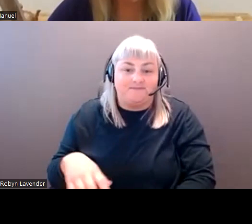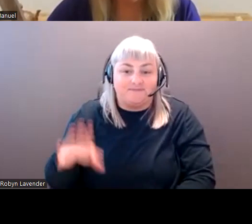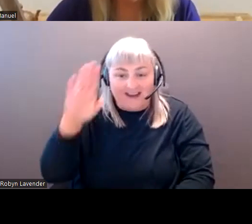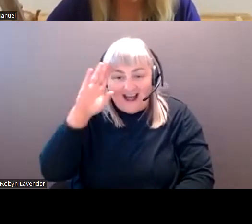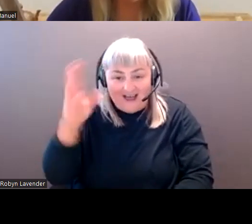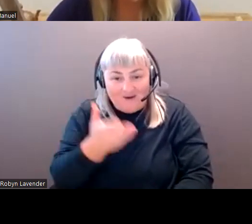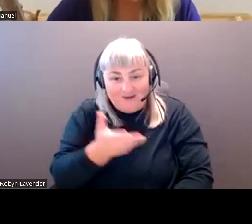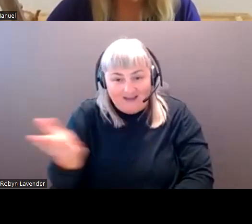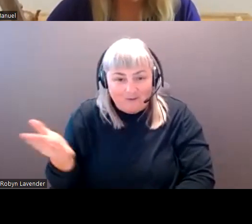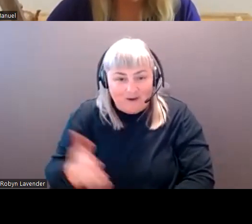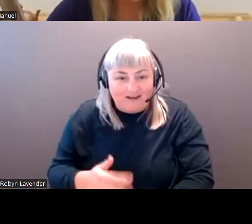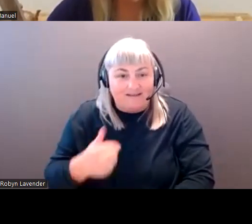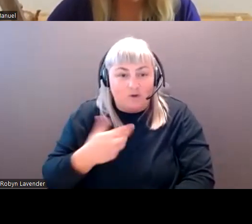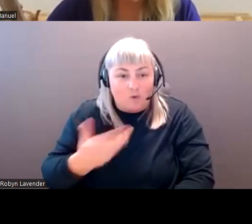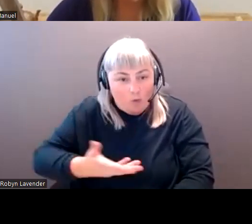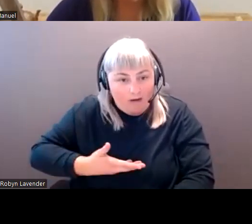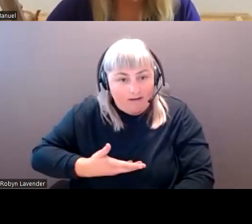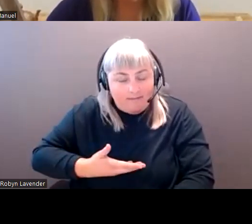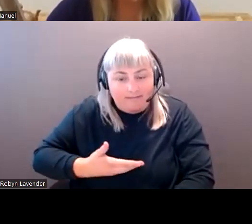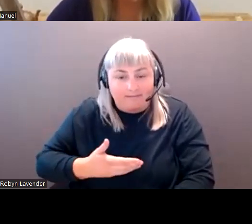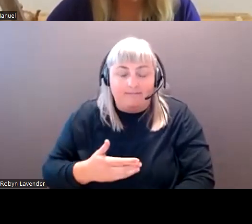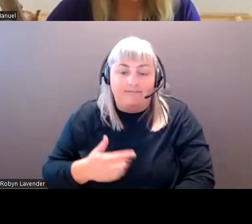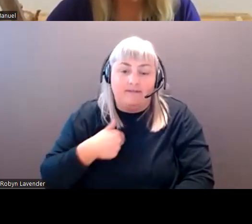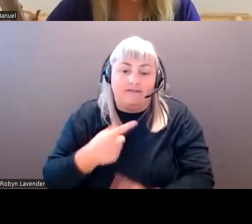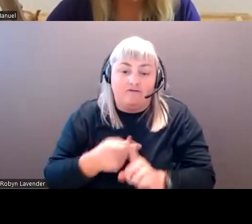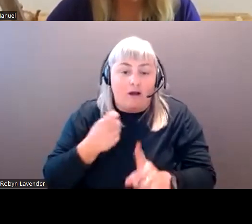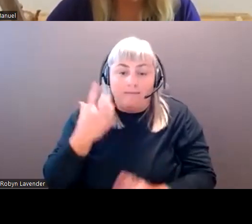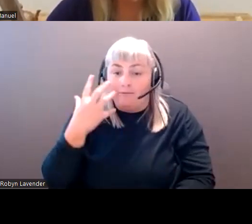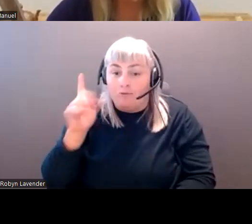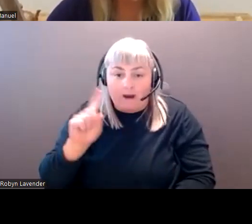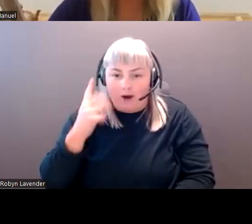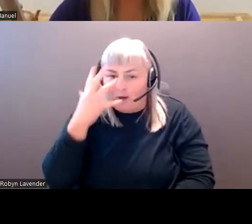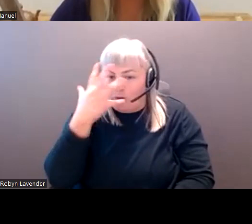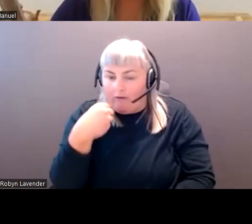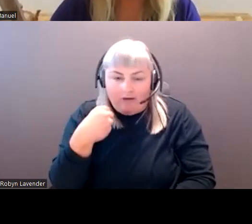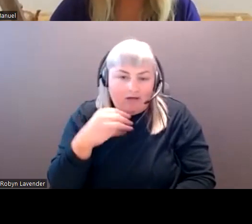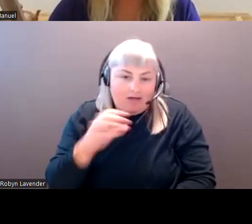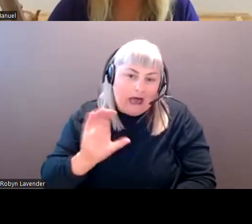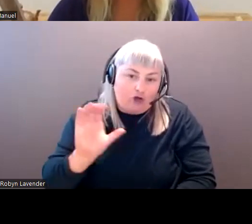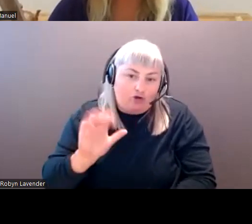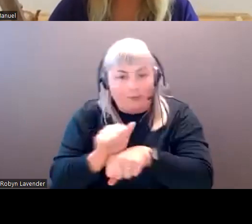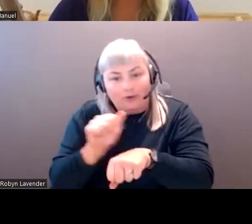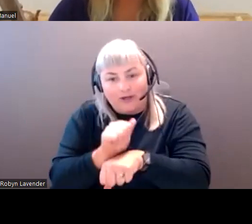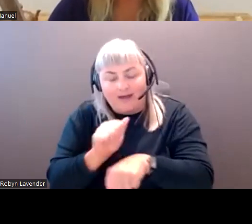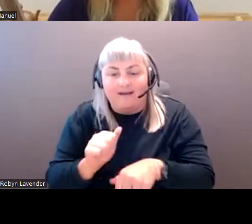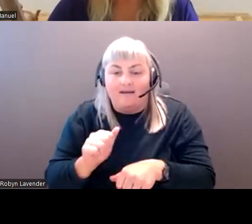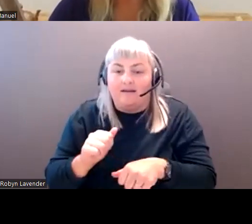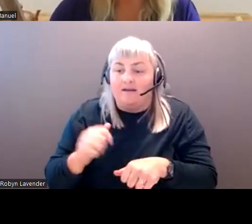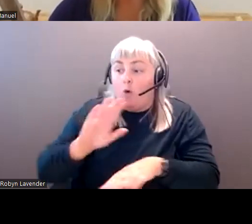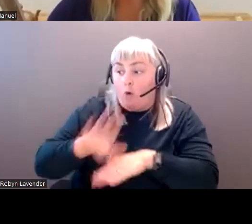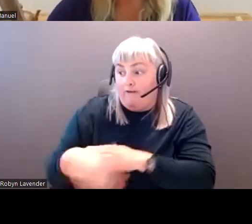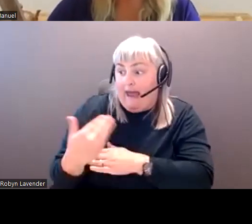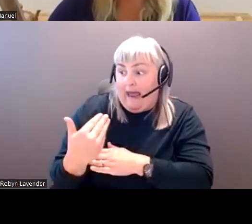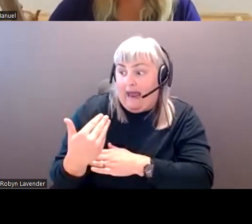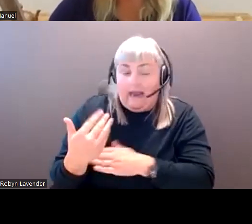Hi, everyone. Welcome. I'm coming to you from beautiful Calgary, Alberta. It rained overnight,